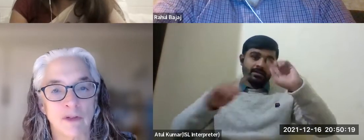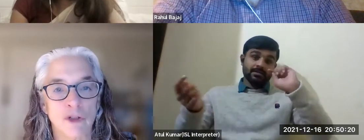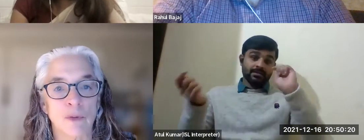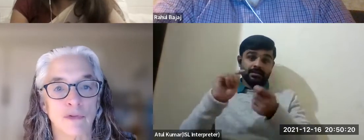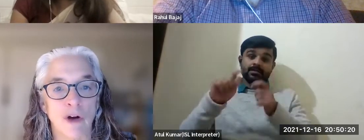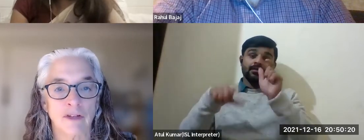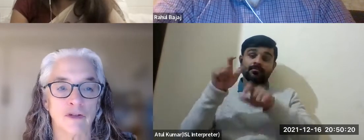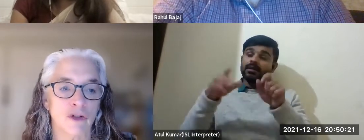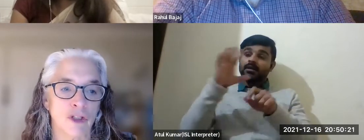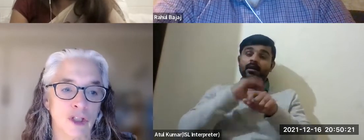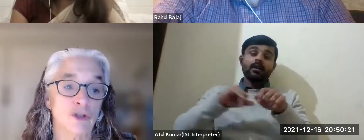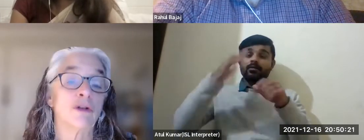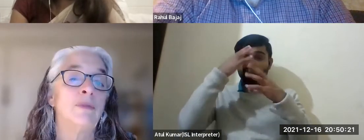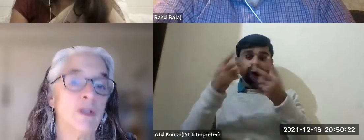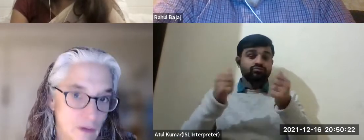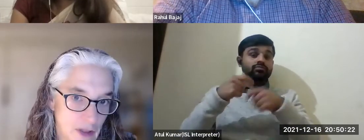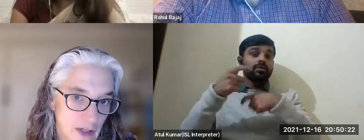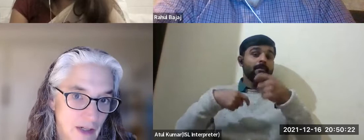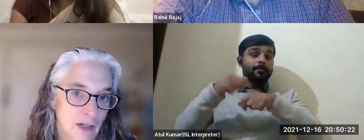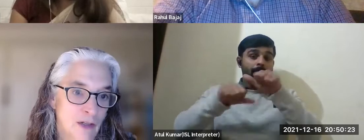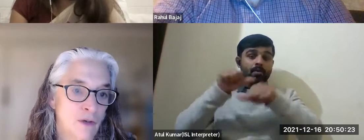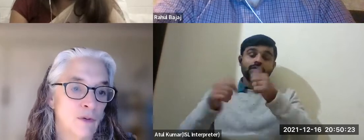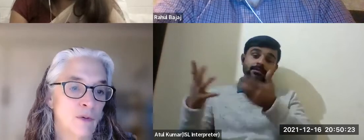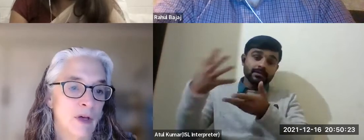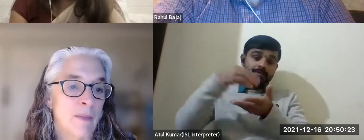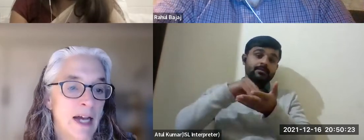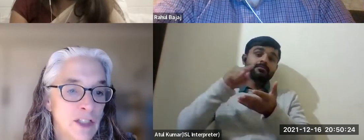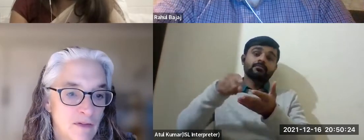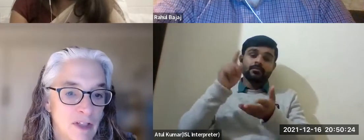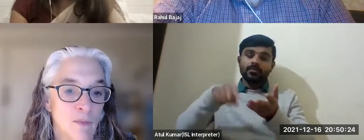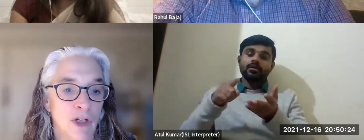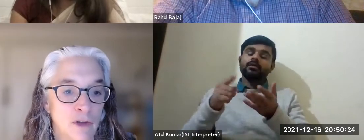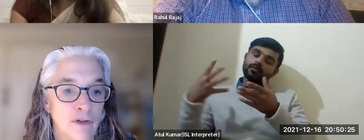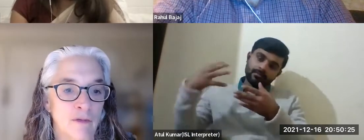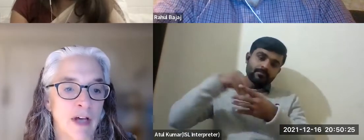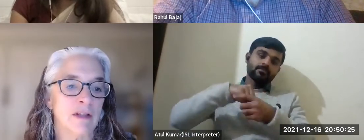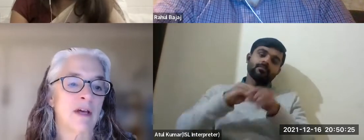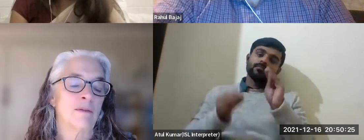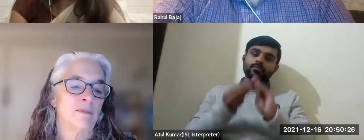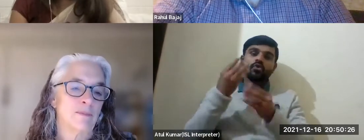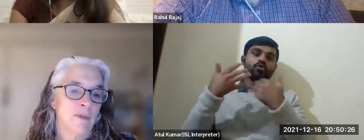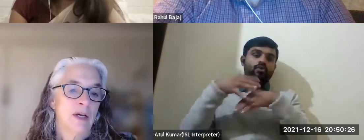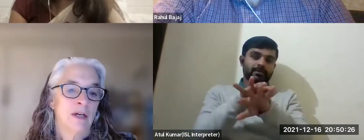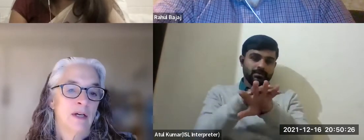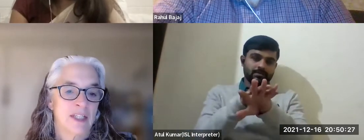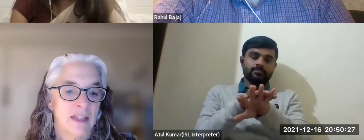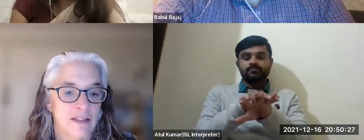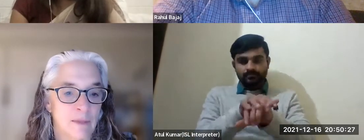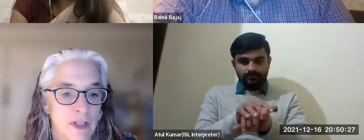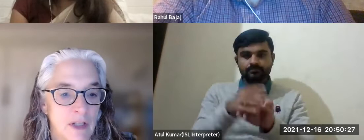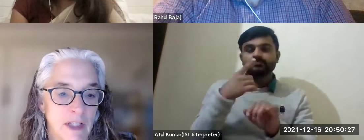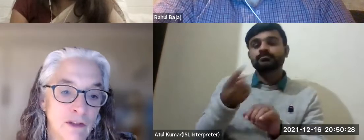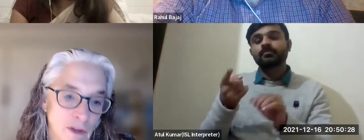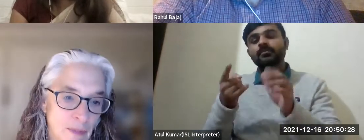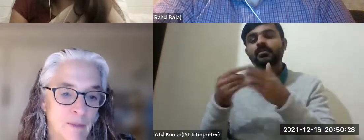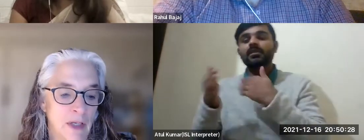dispute resolution process should contribute to the mind shift that's more inclusive, rather than send things up